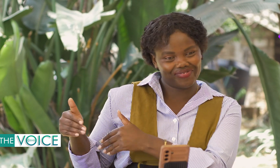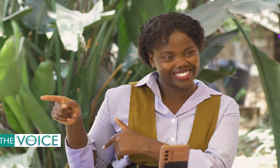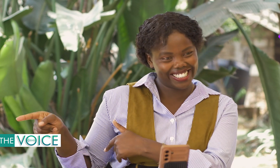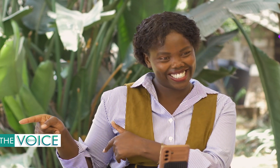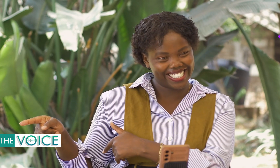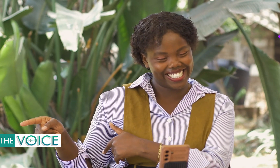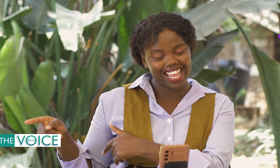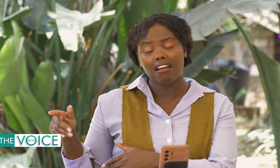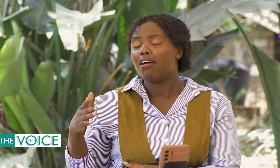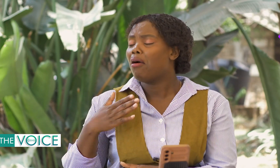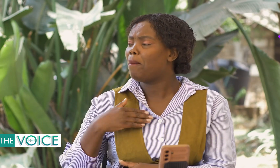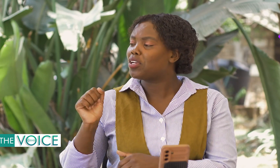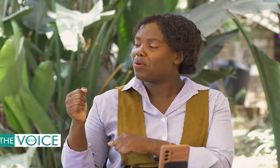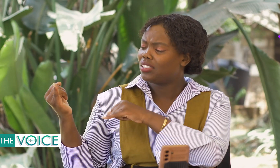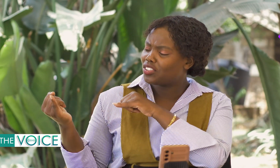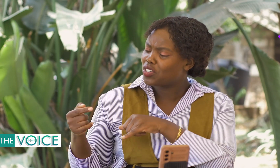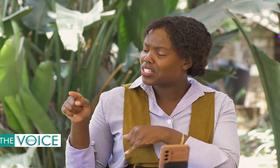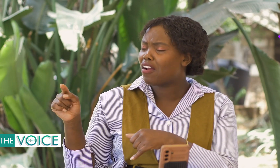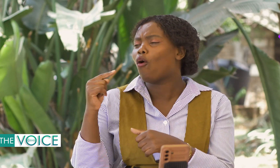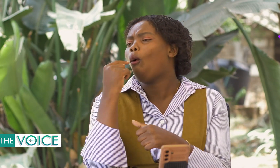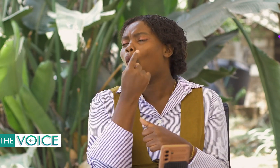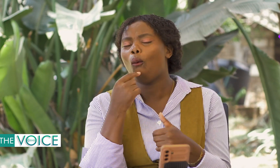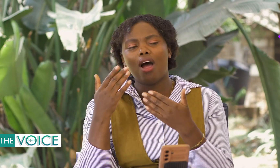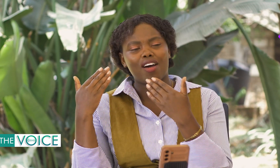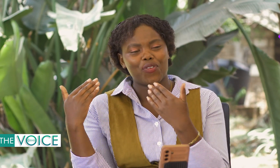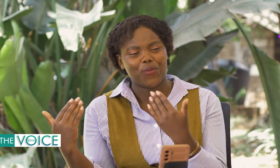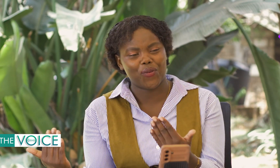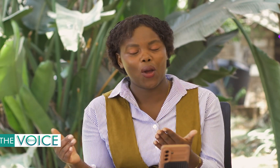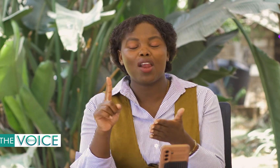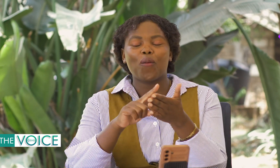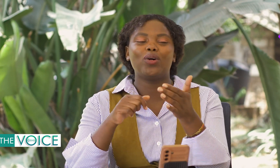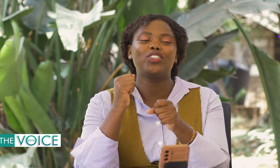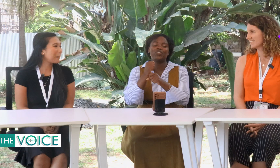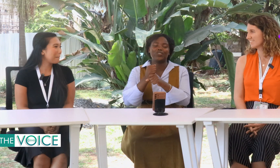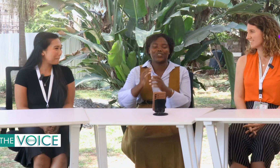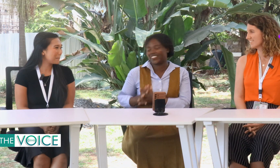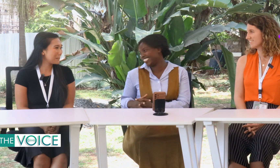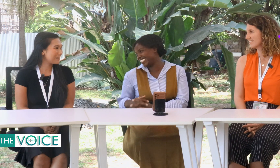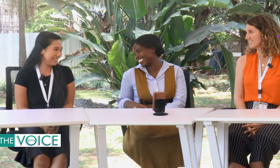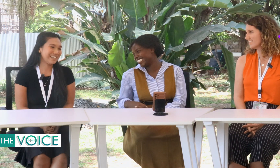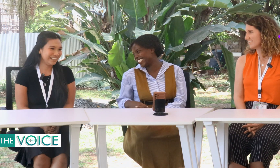one who's near me. Please introduce yourself and what you do.